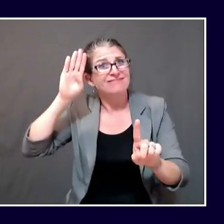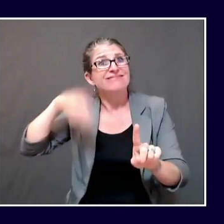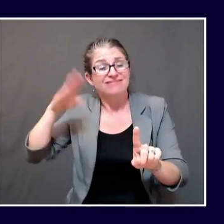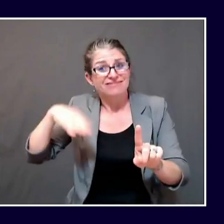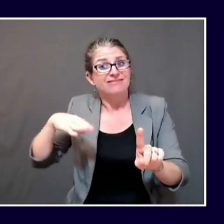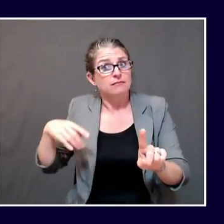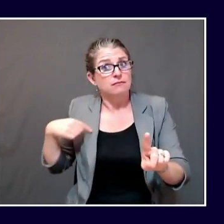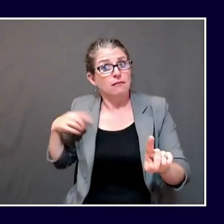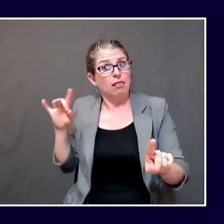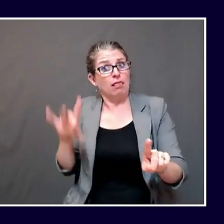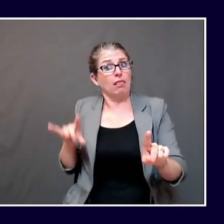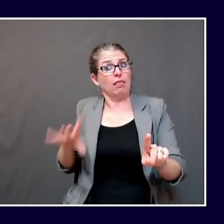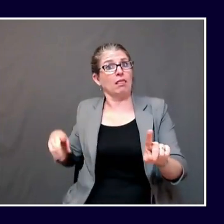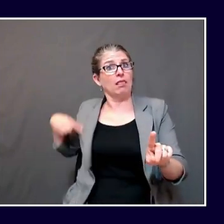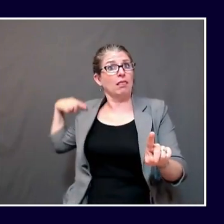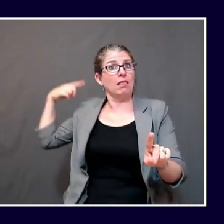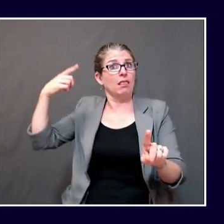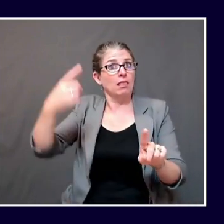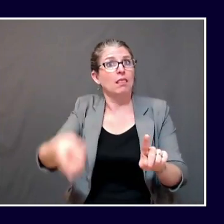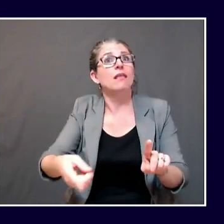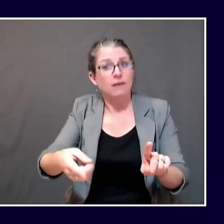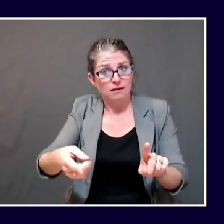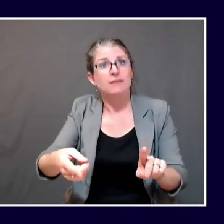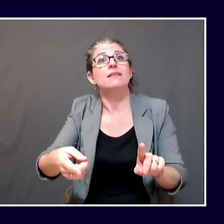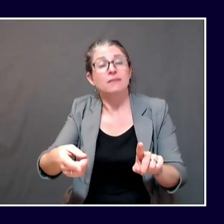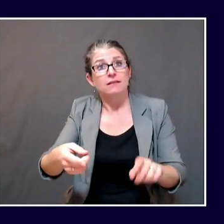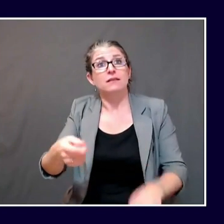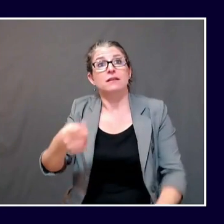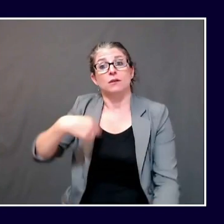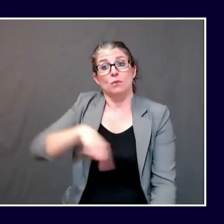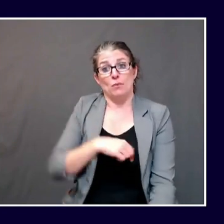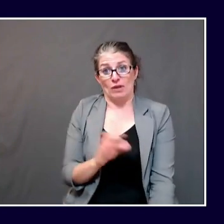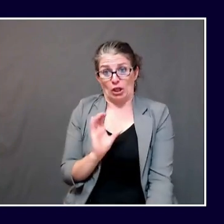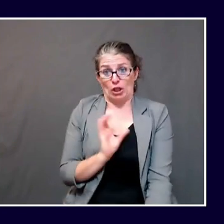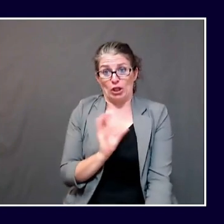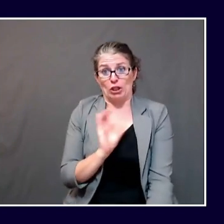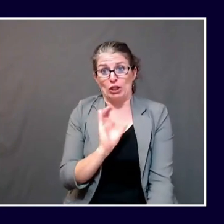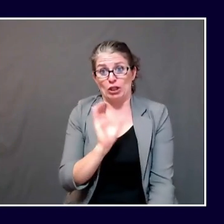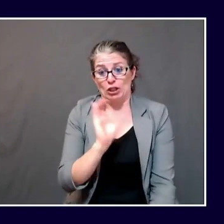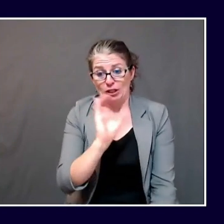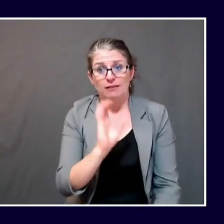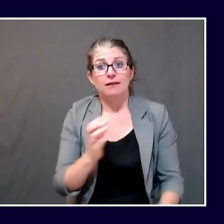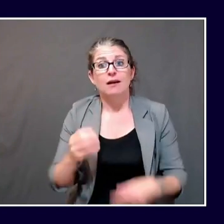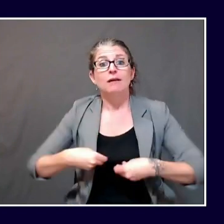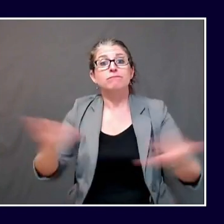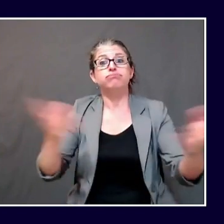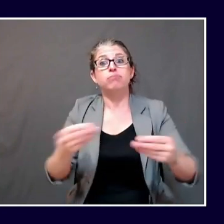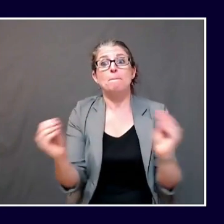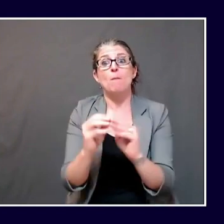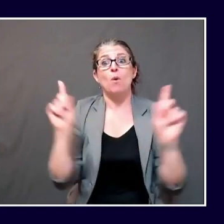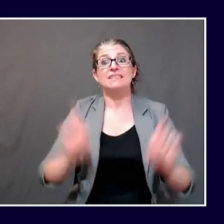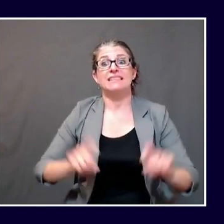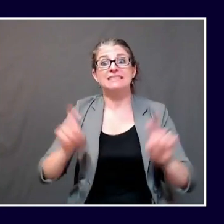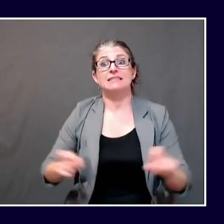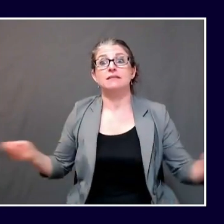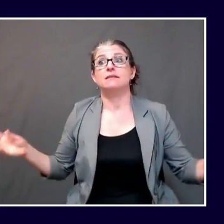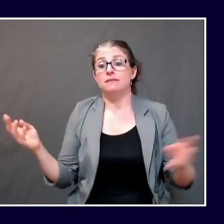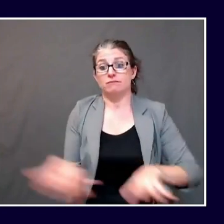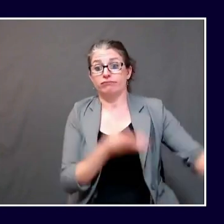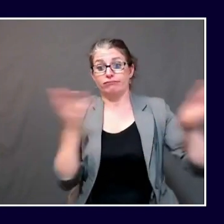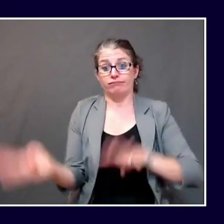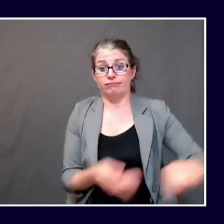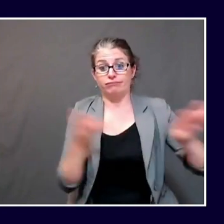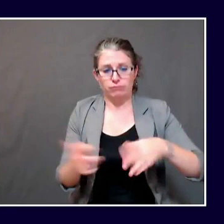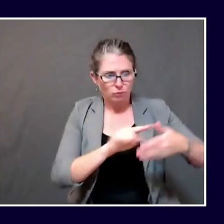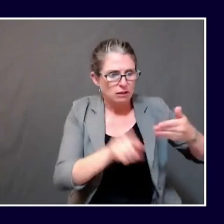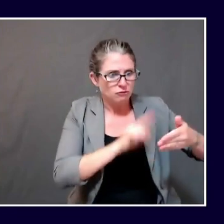the increase in the cases that I've mentioned is directly linked to our proactive efforts to go forth